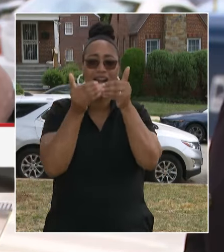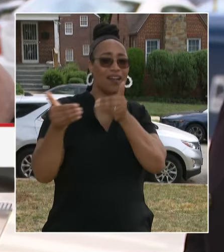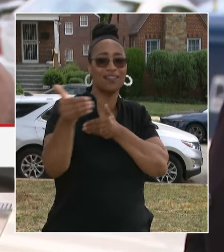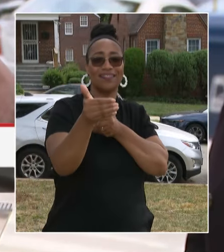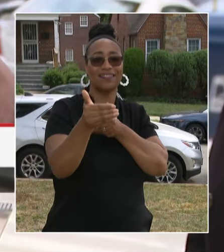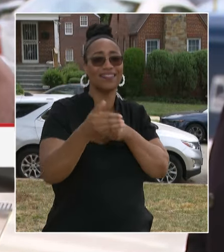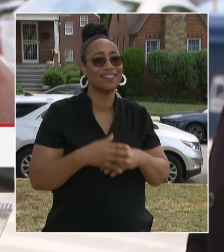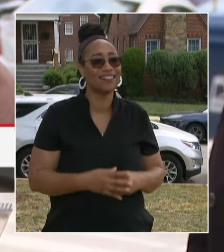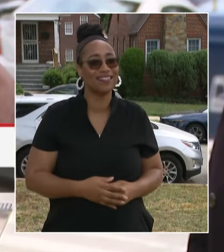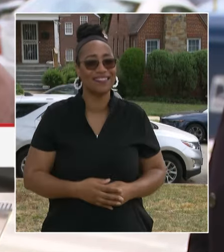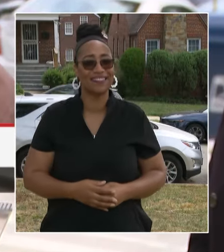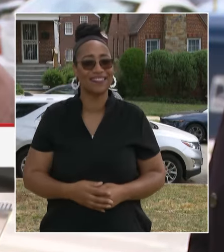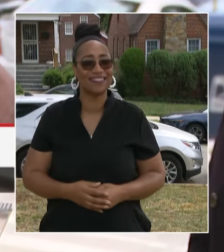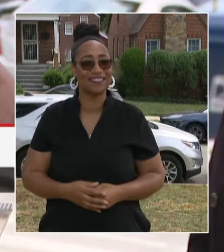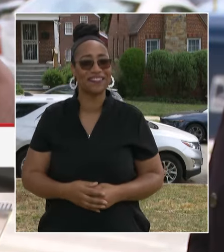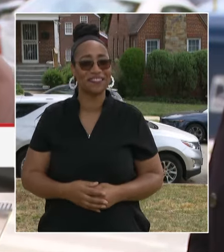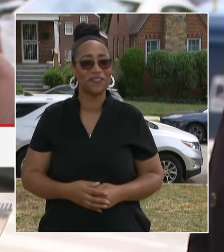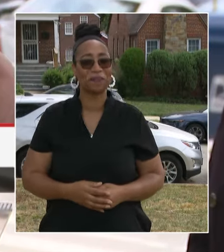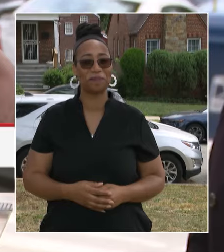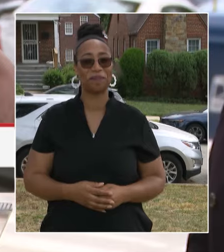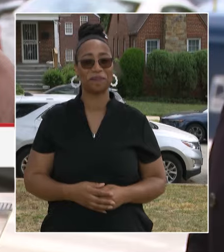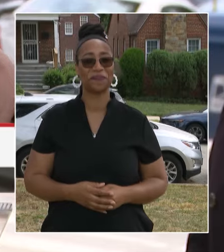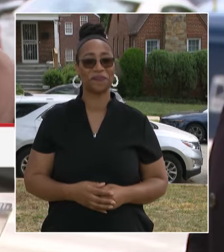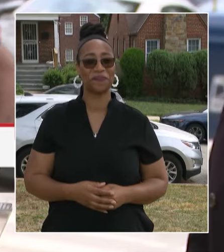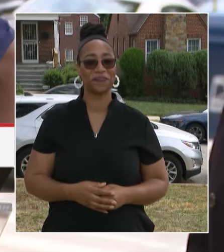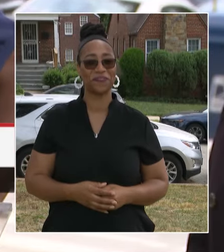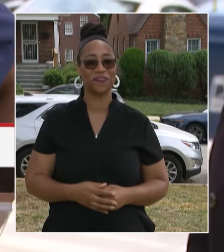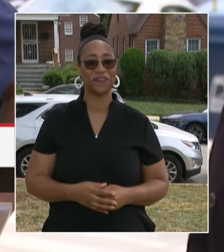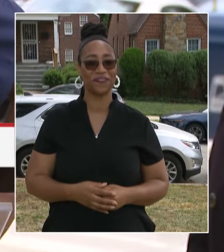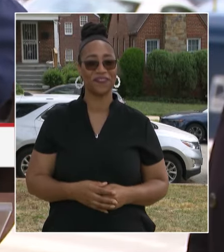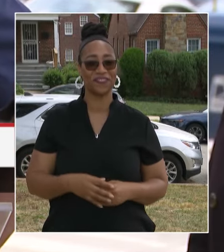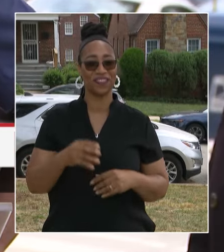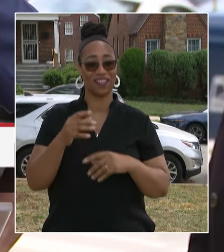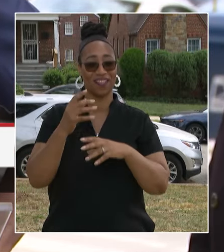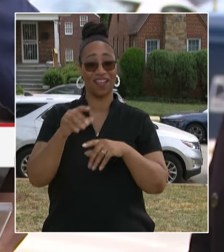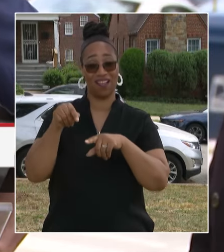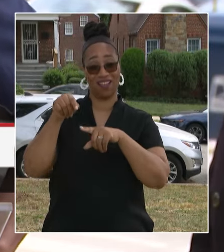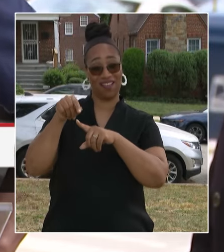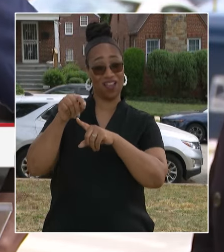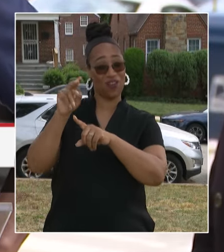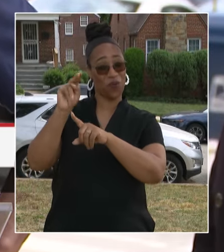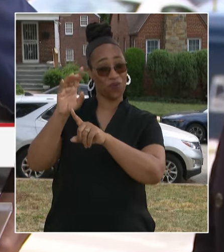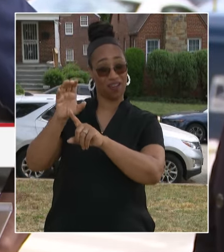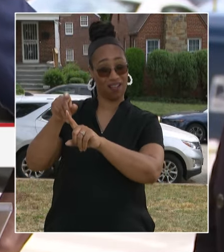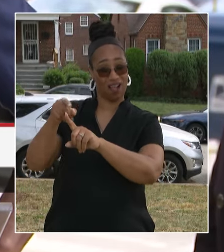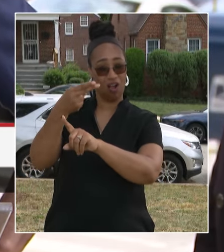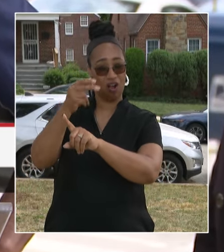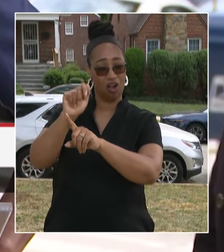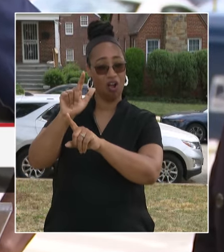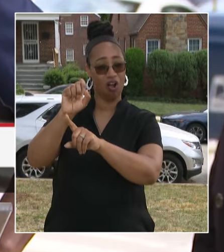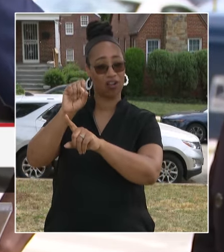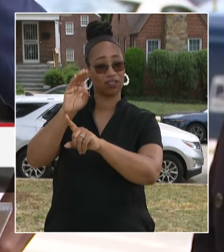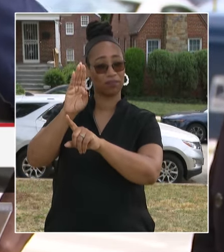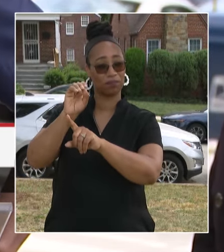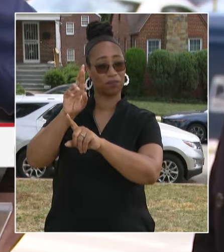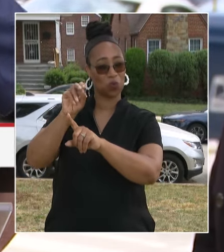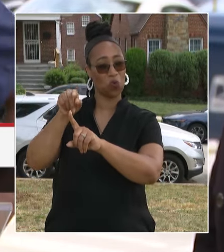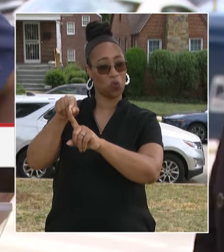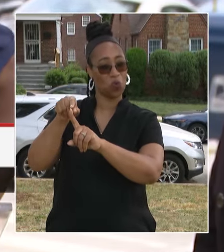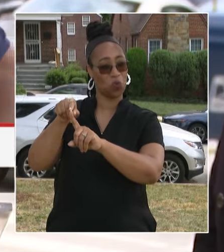were in Hallsborough, North Carolina, and at 91, he used to help me drive down to Hallsborough, North Carolina.